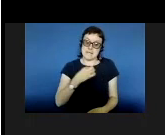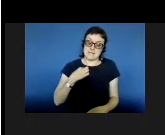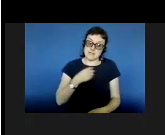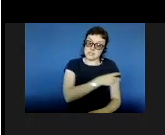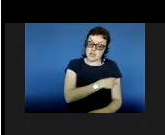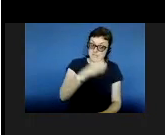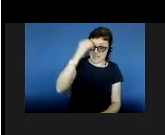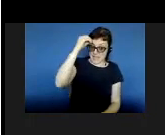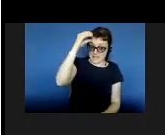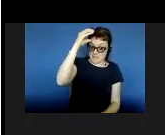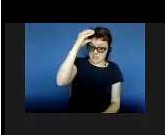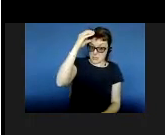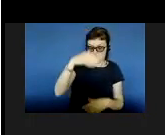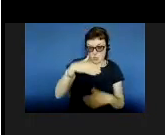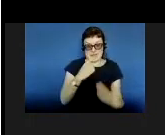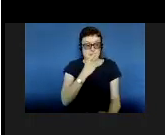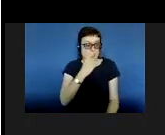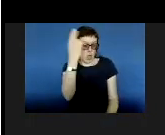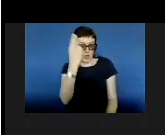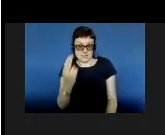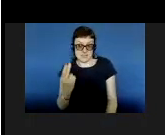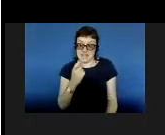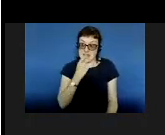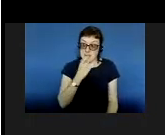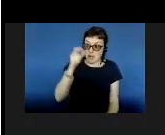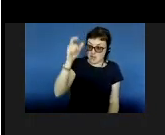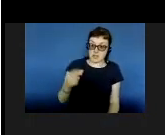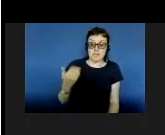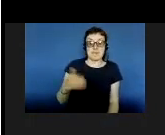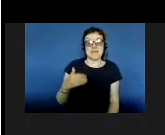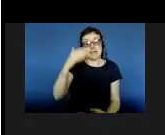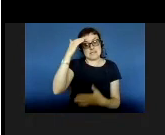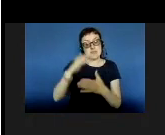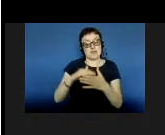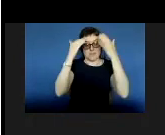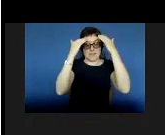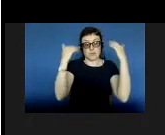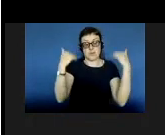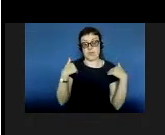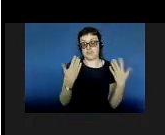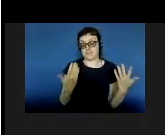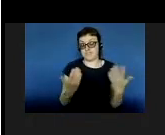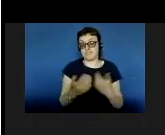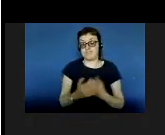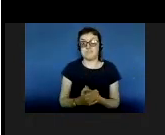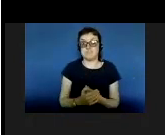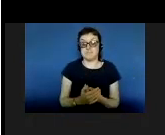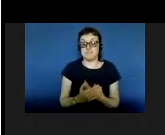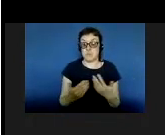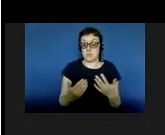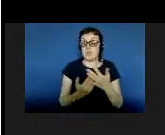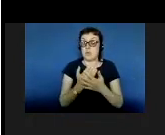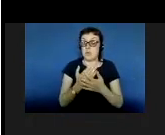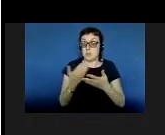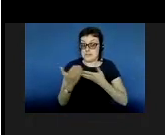many years, or can it be artists and can it be people with their own lived experience? So our New Dialogues project was